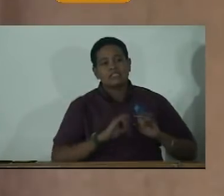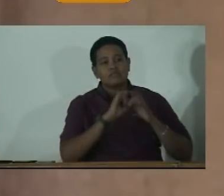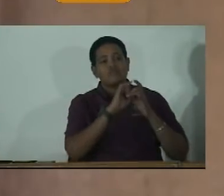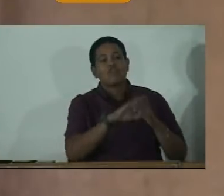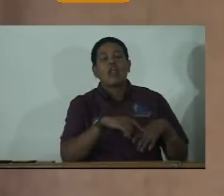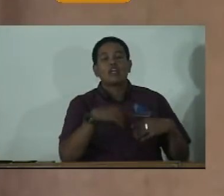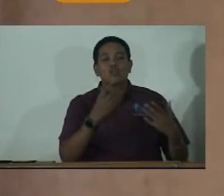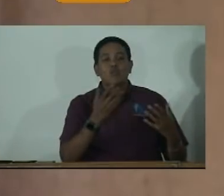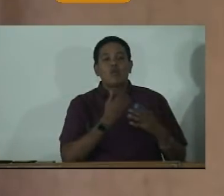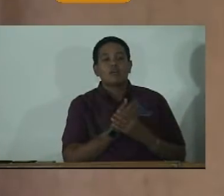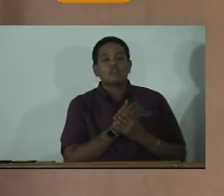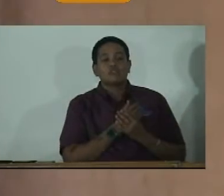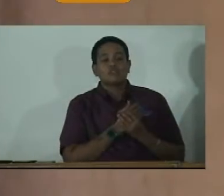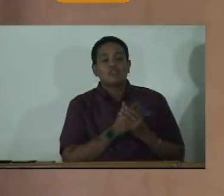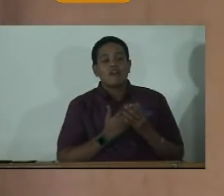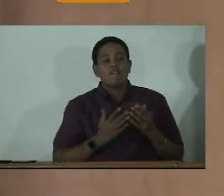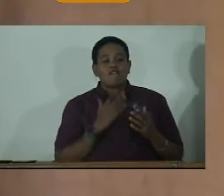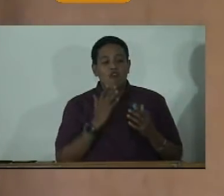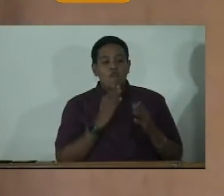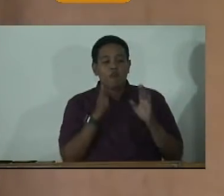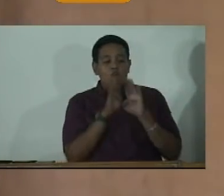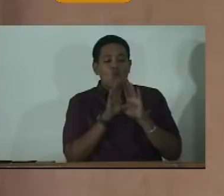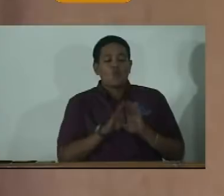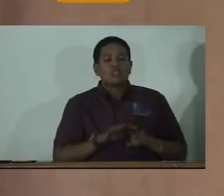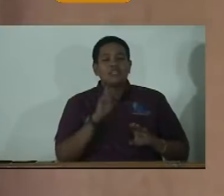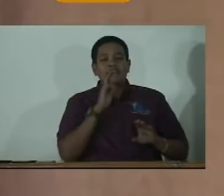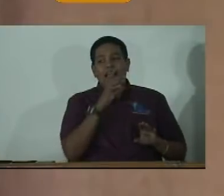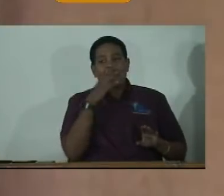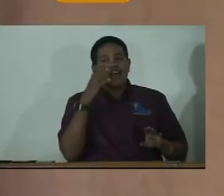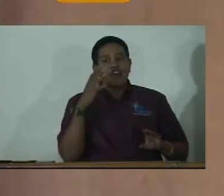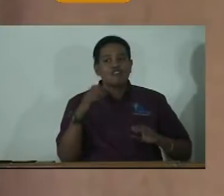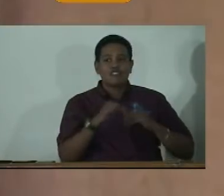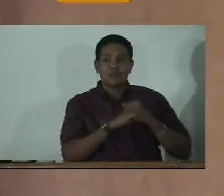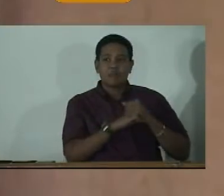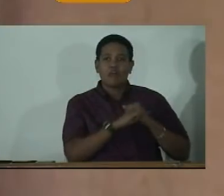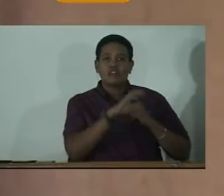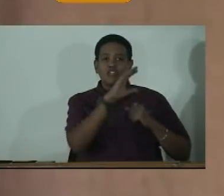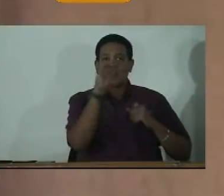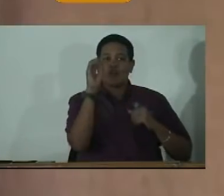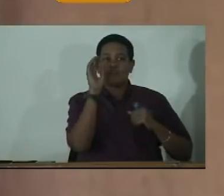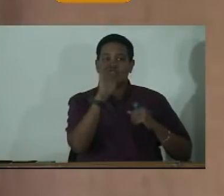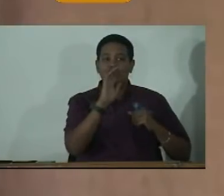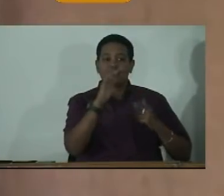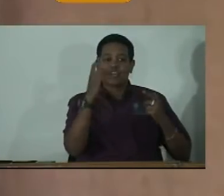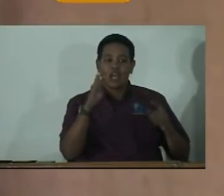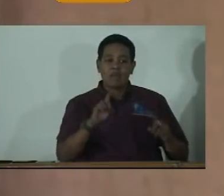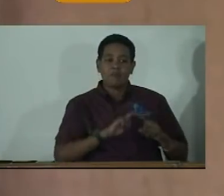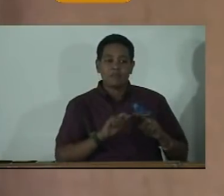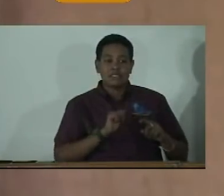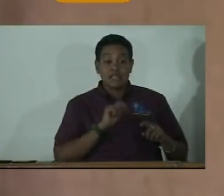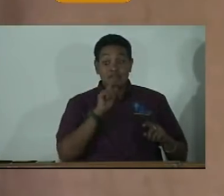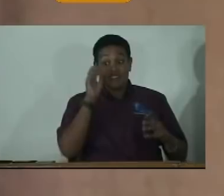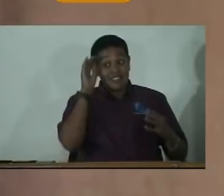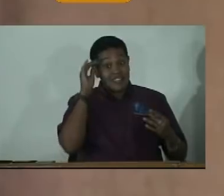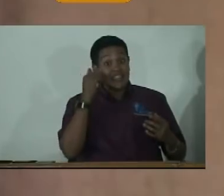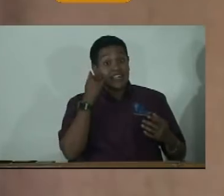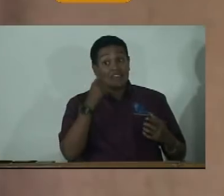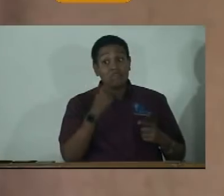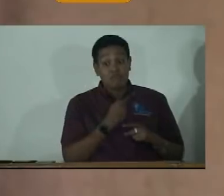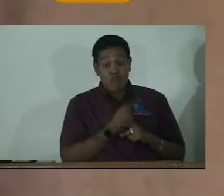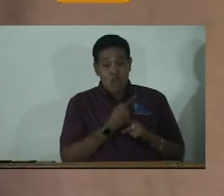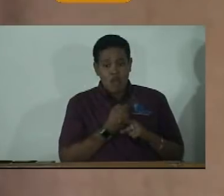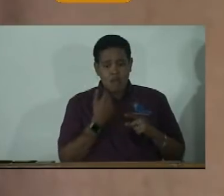formal closing off of the Agricultural Marketing Corporation. But I think if